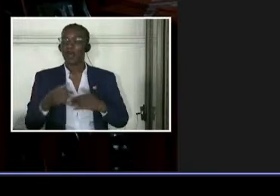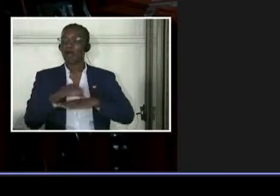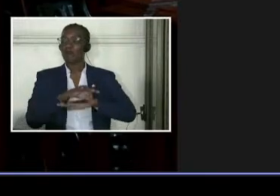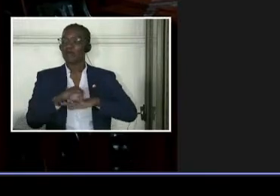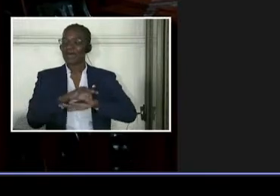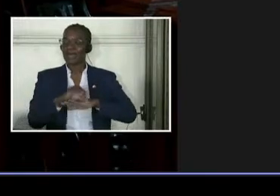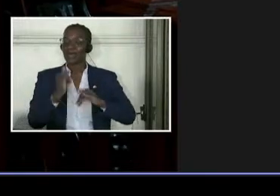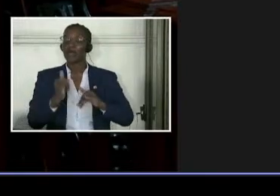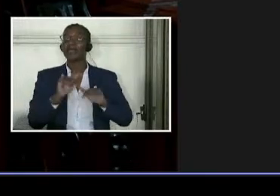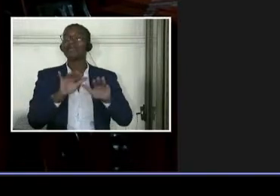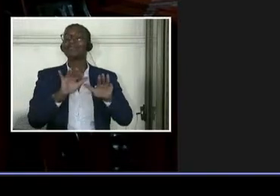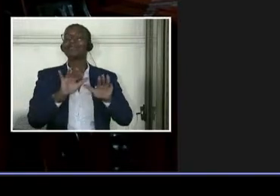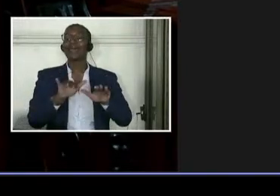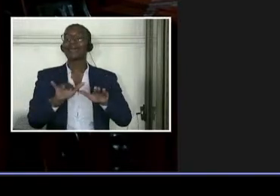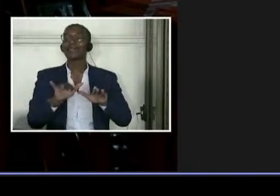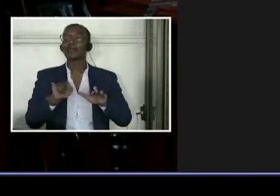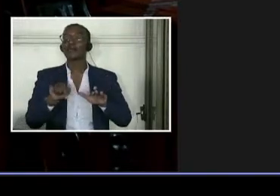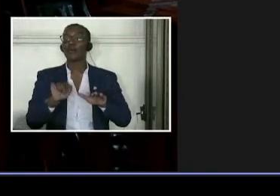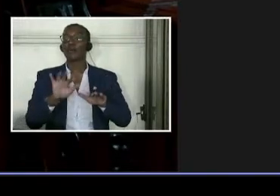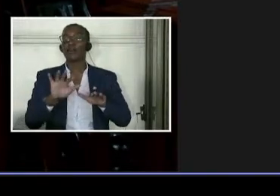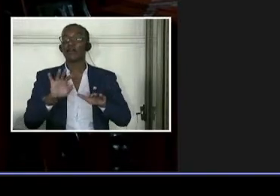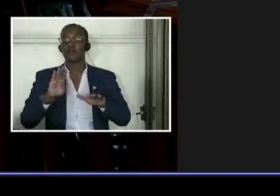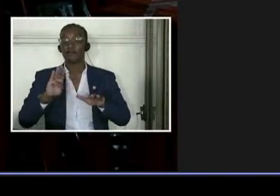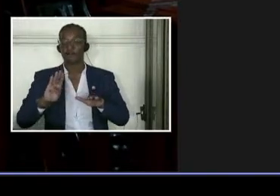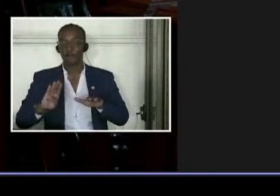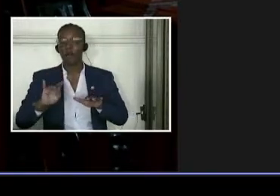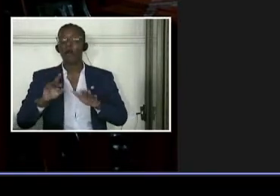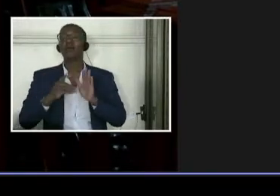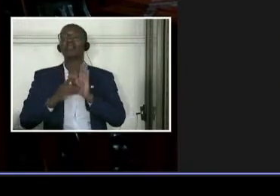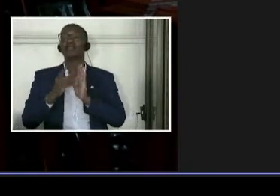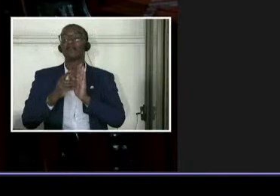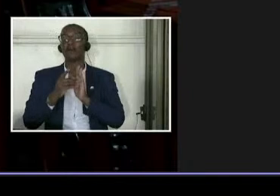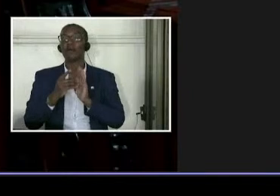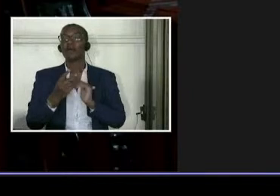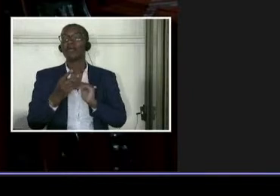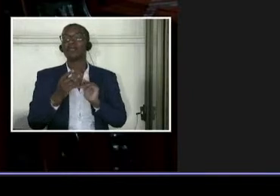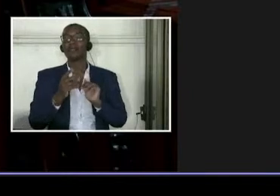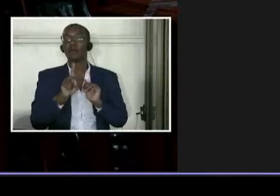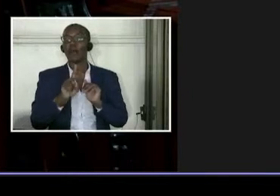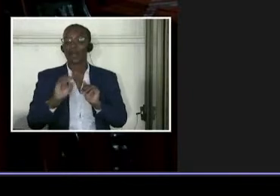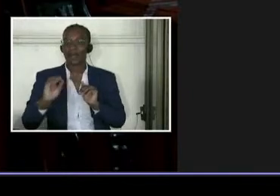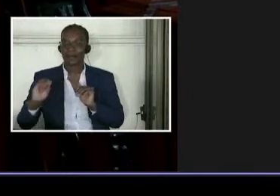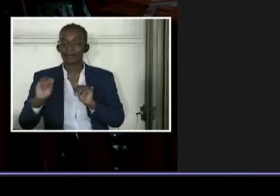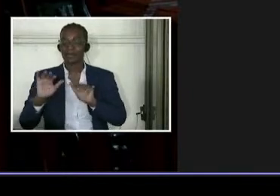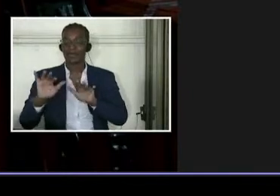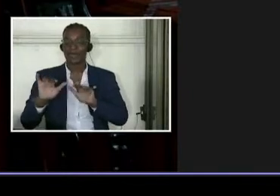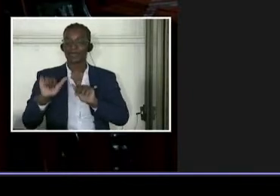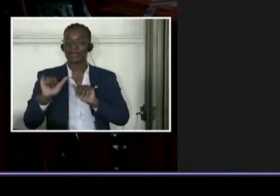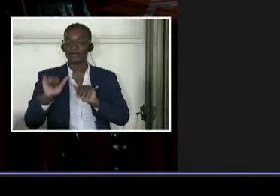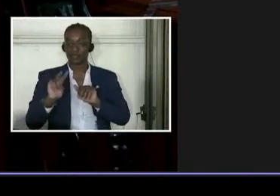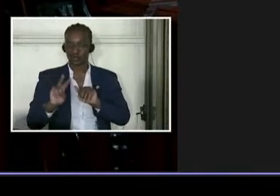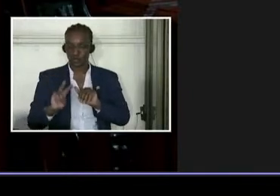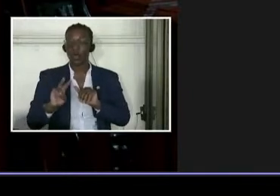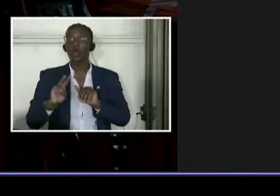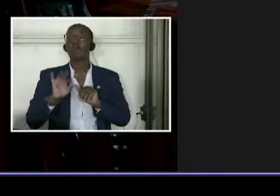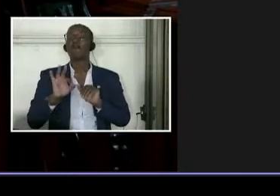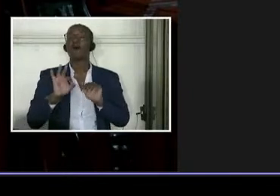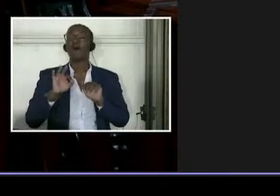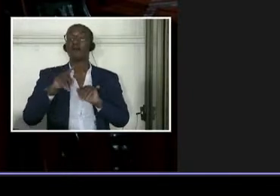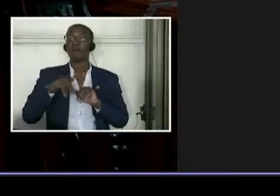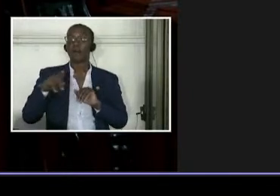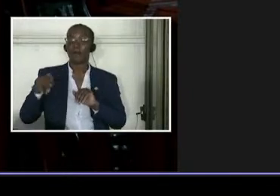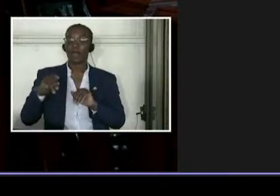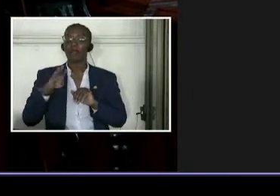planning, it's 19.654. On housing development, it's 111.692. On housing assets management, property management,